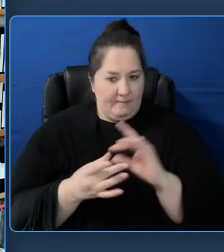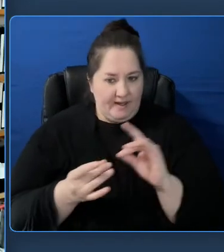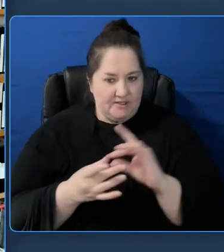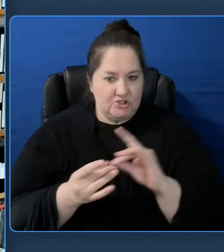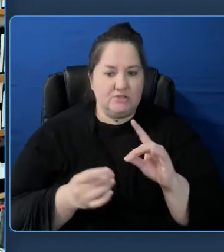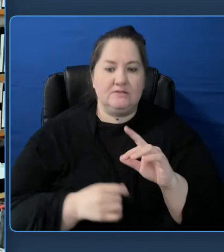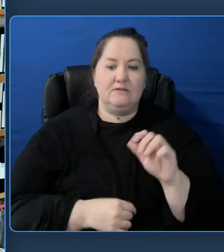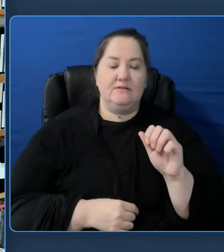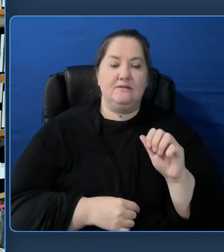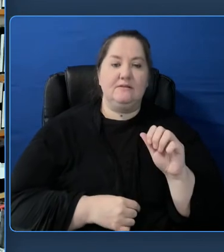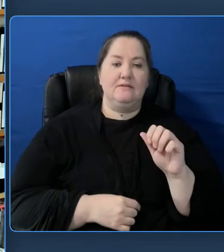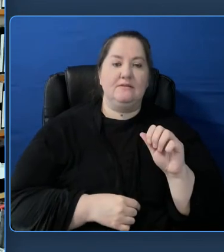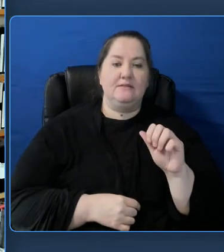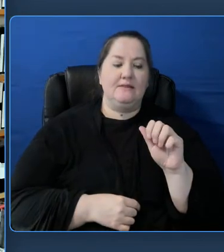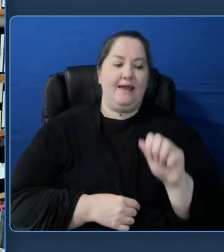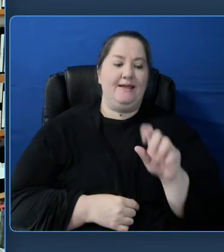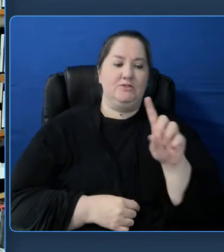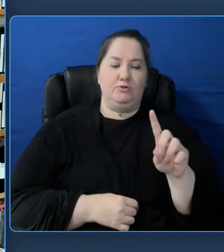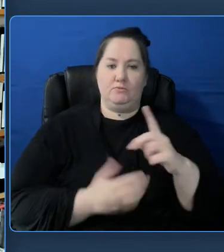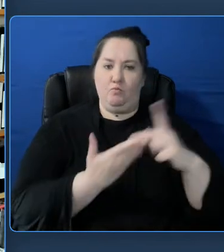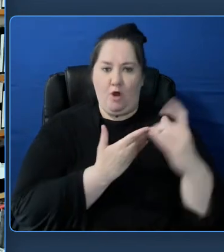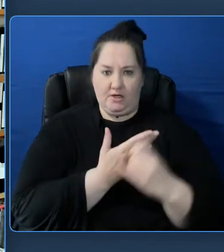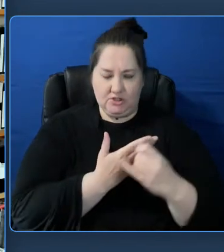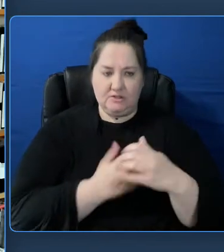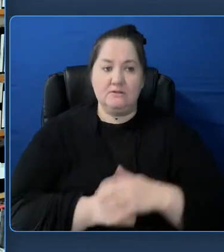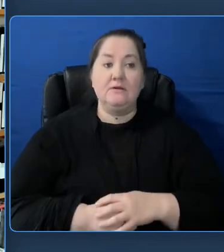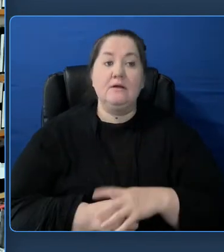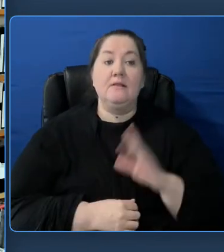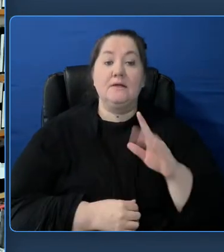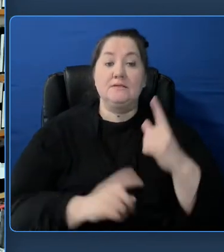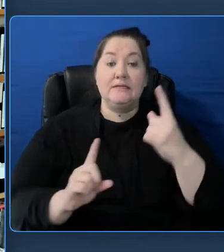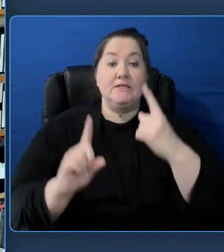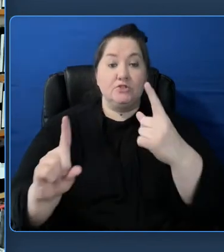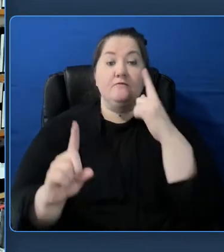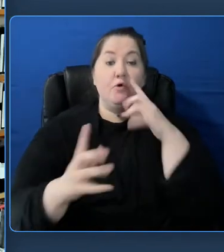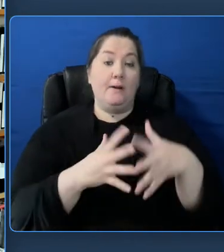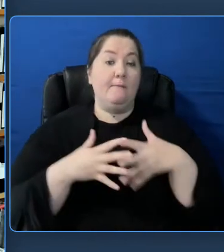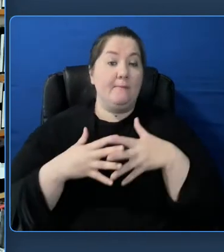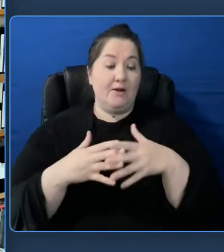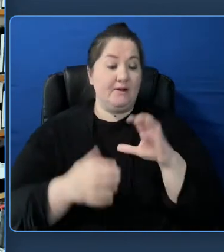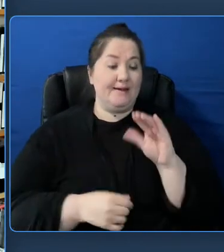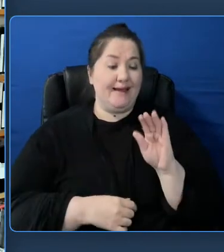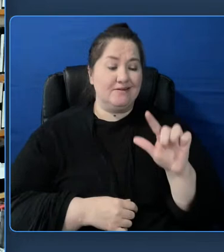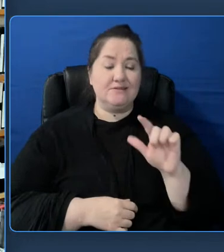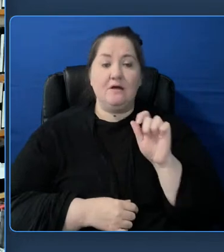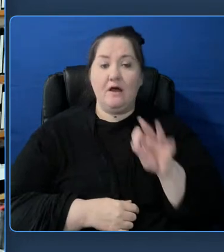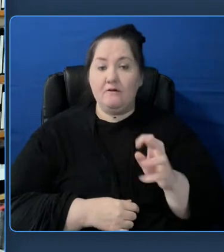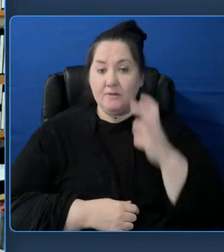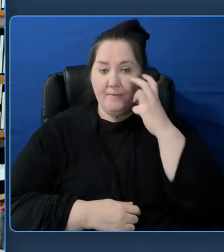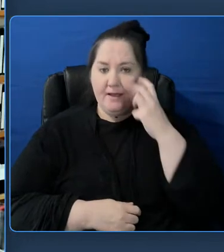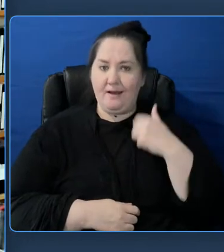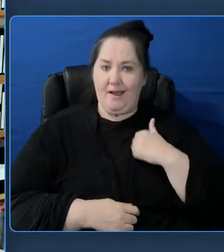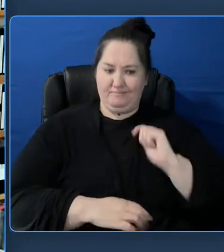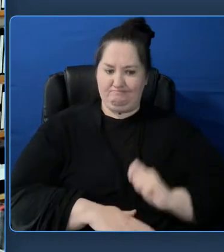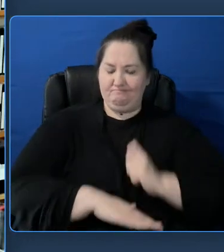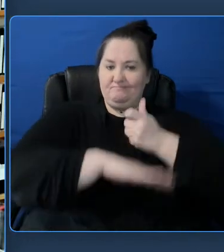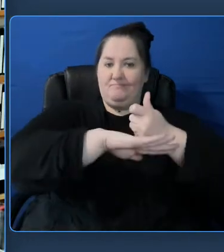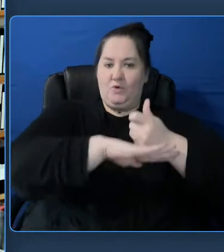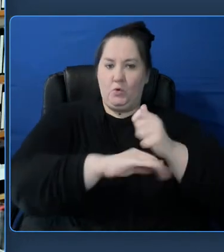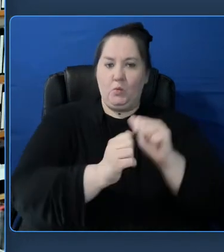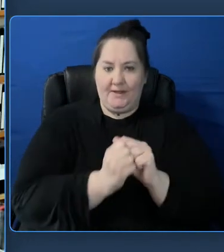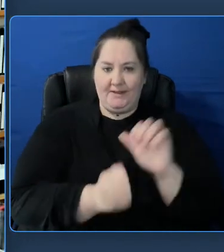audio description project. This is an initiative of the American Council of the Blind, which I founded with